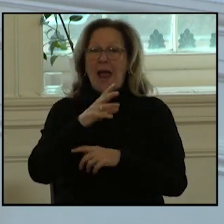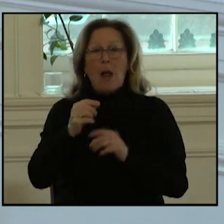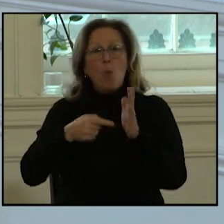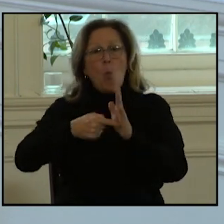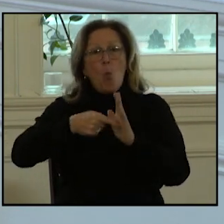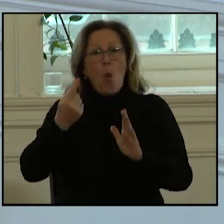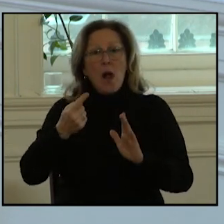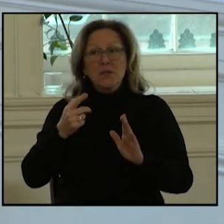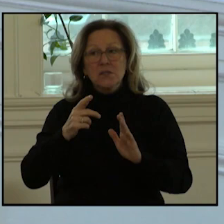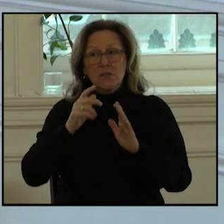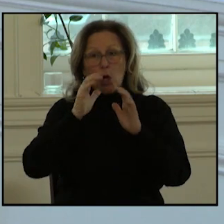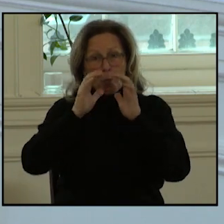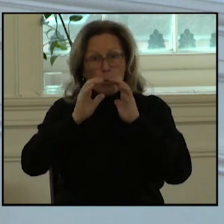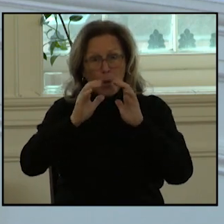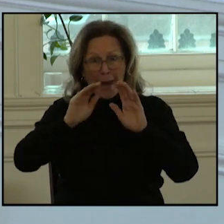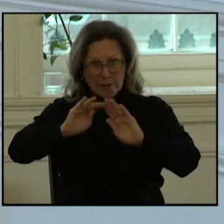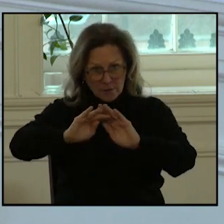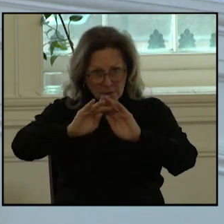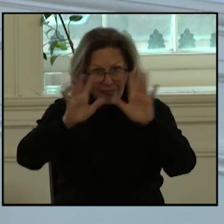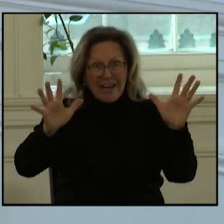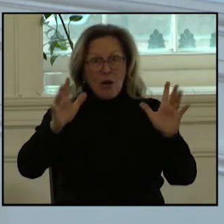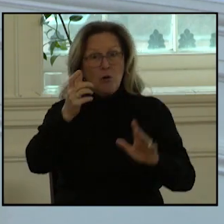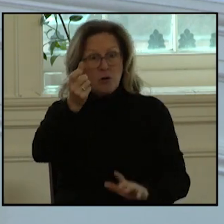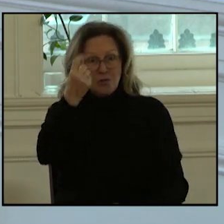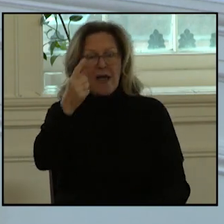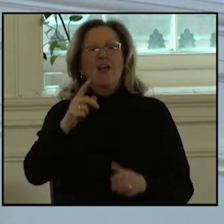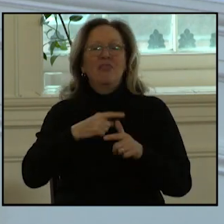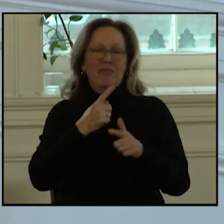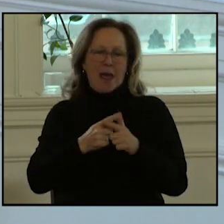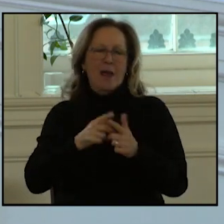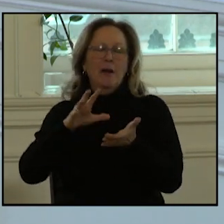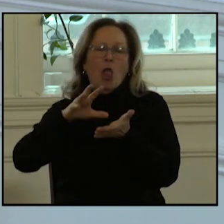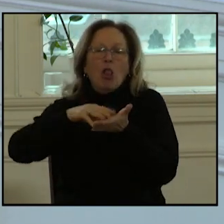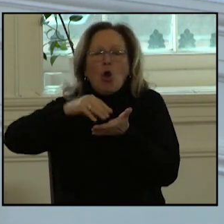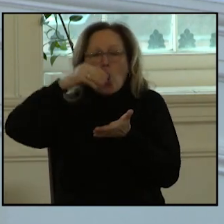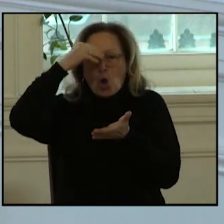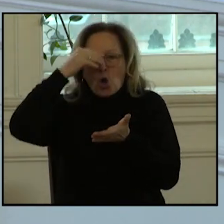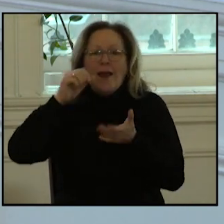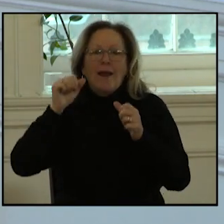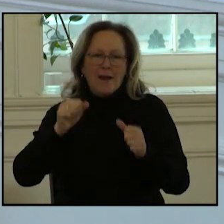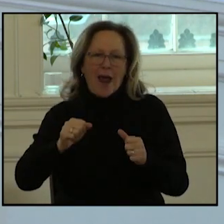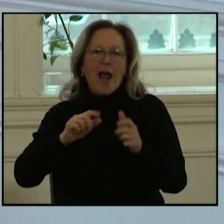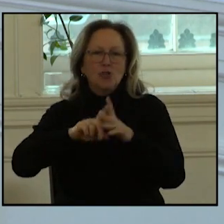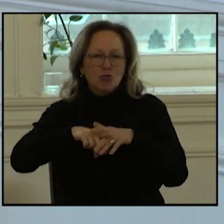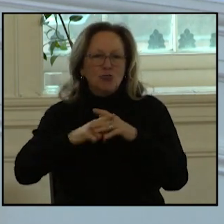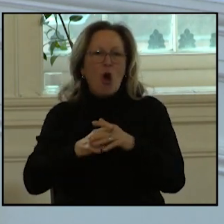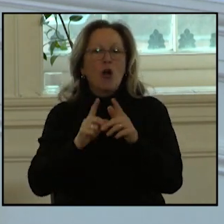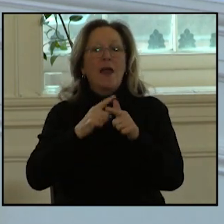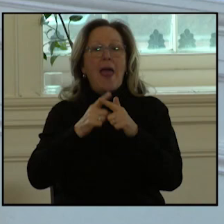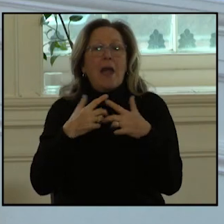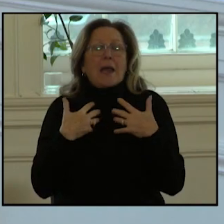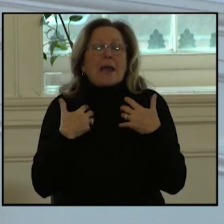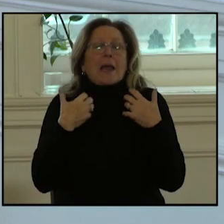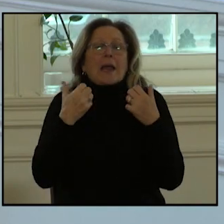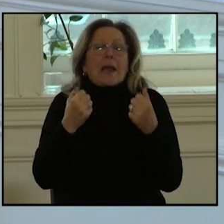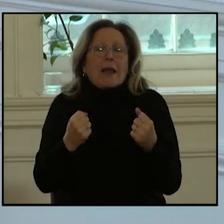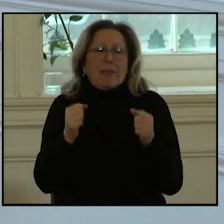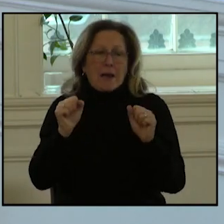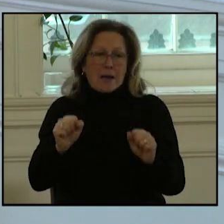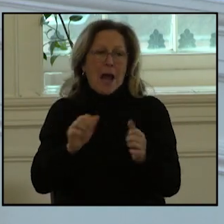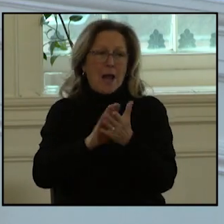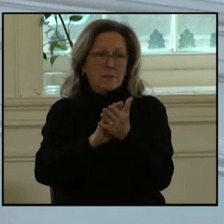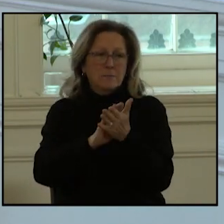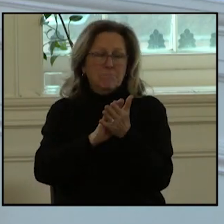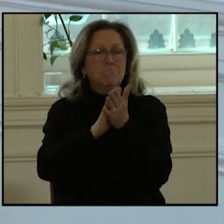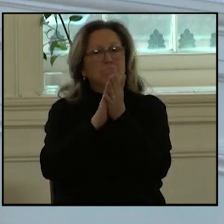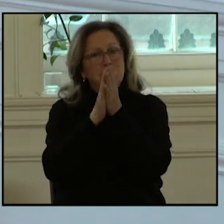that is communicated, then the learning can really start. And when the learning starts, the healing can begin. And there is nothing